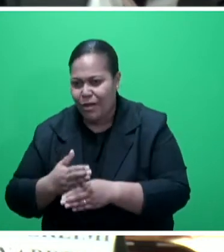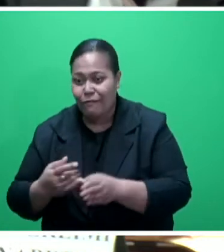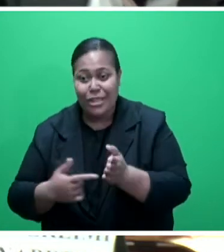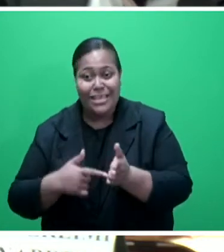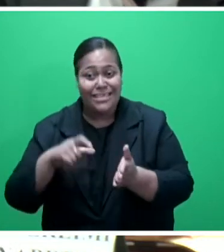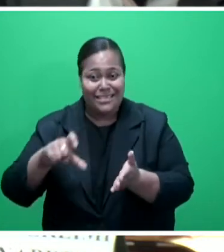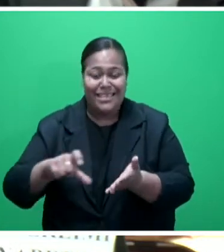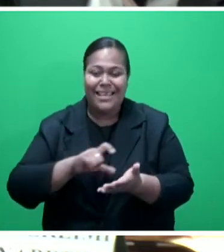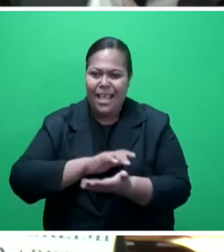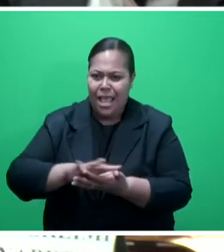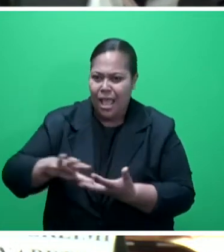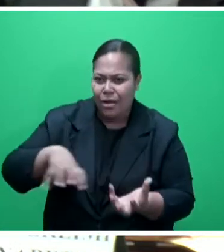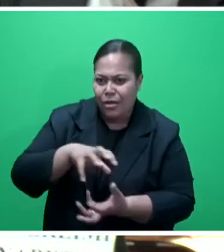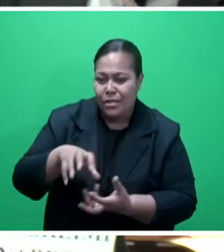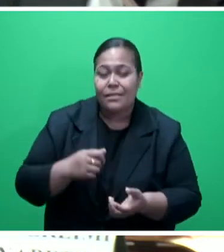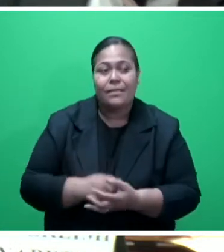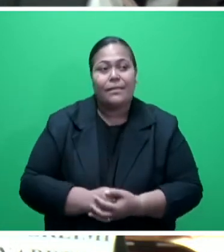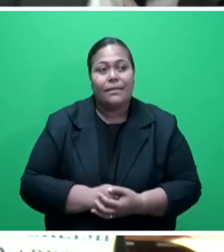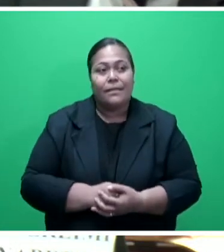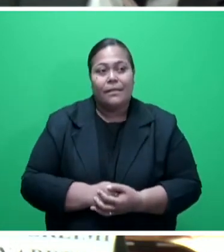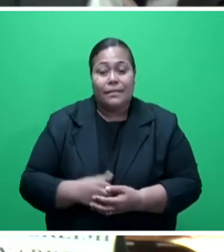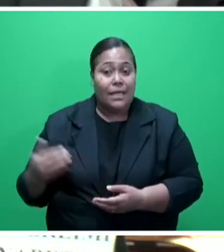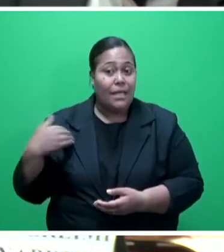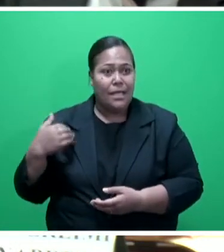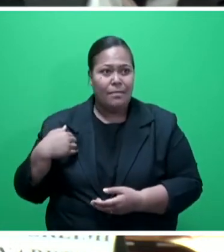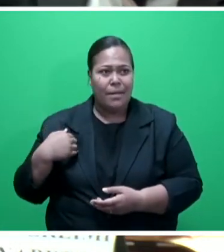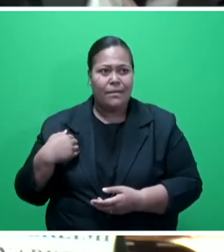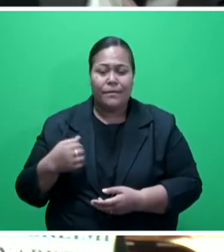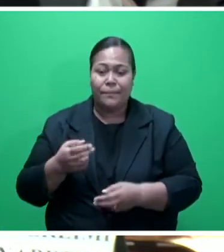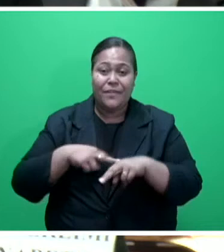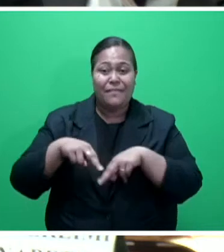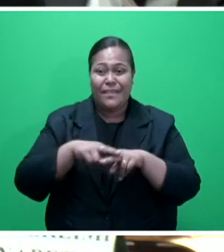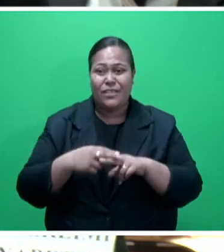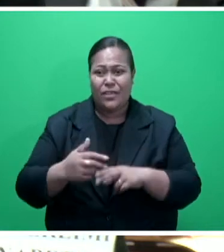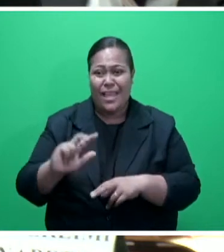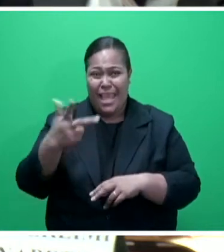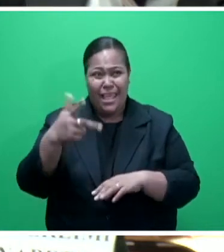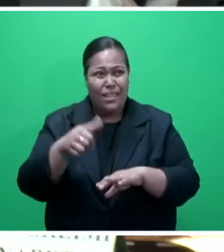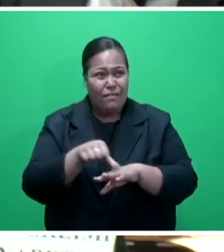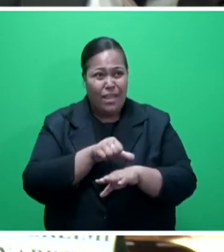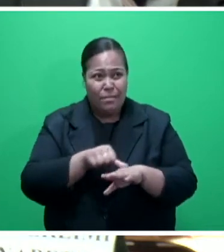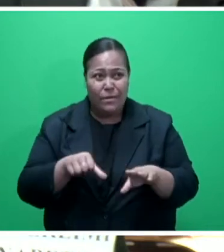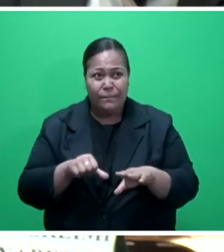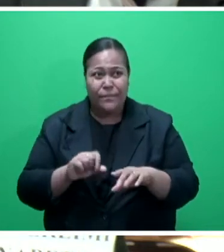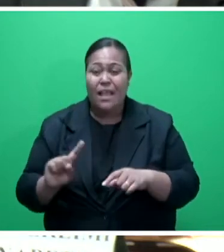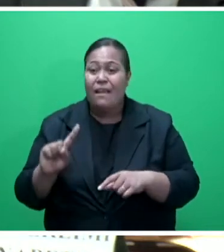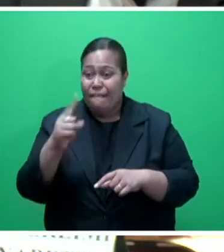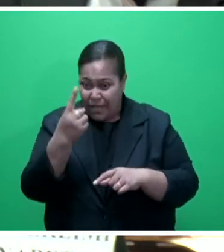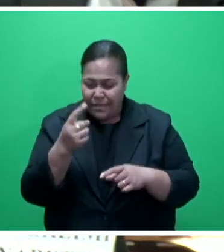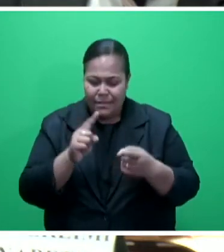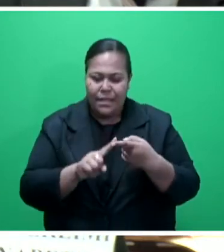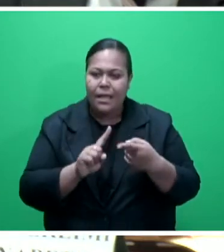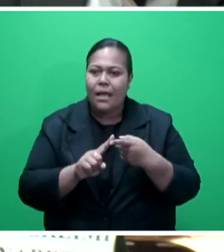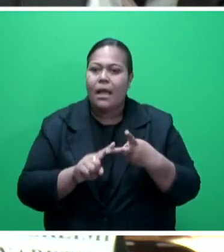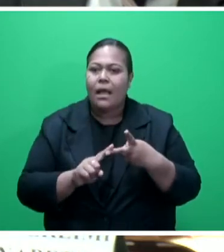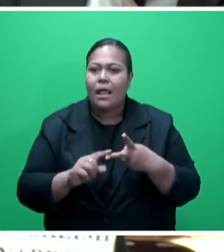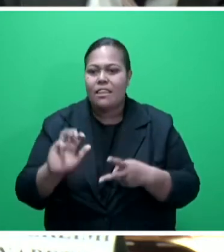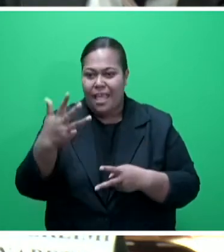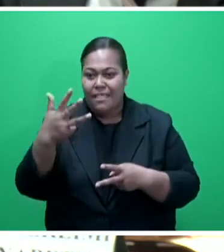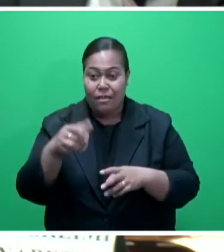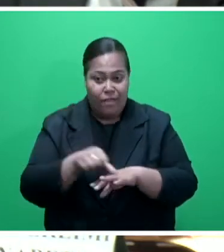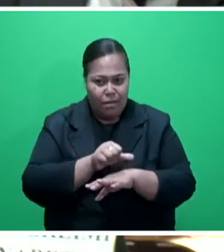Herald response effort. TC Herald impacted Fiji on the 8th of April. Again, first aerial assessment was on the 9th of April.